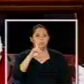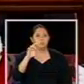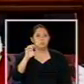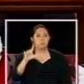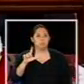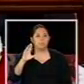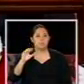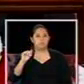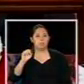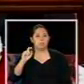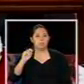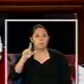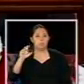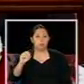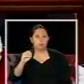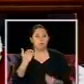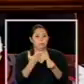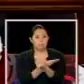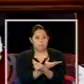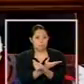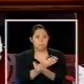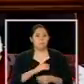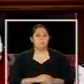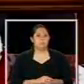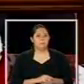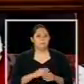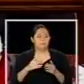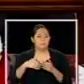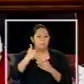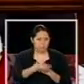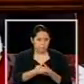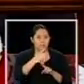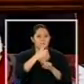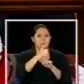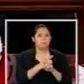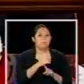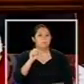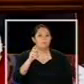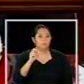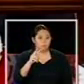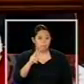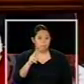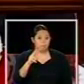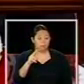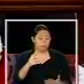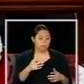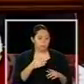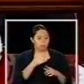impeachment. Okay? Nung December 12 ho, 5 days after,